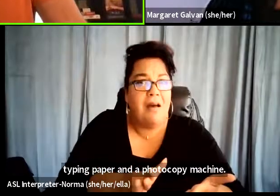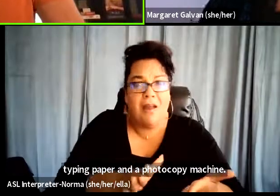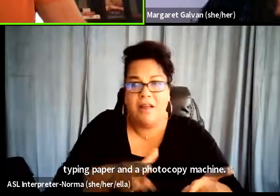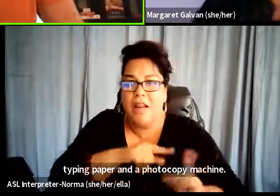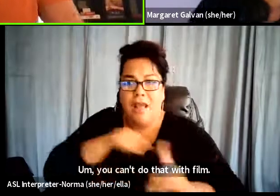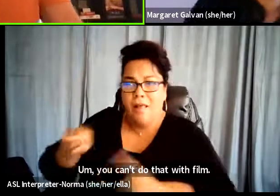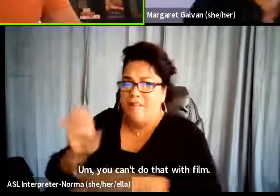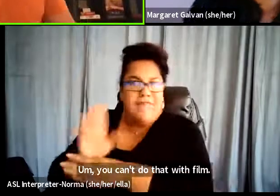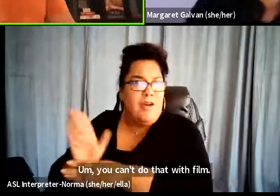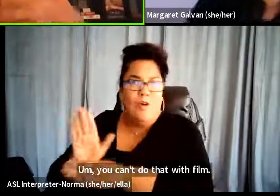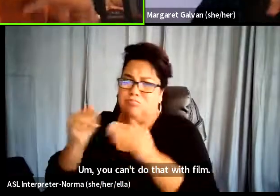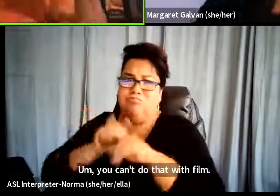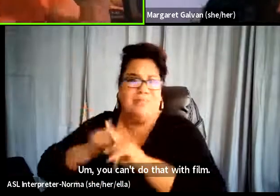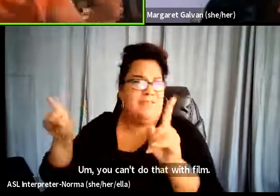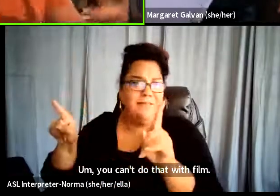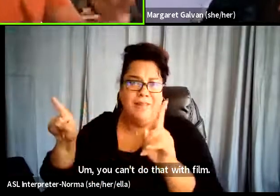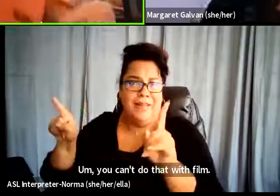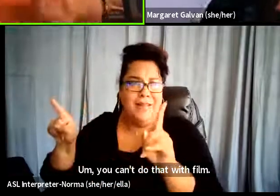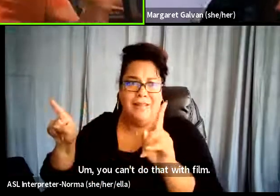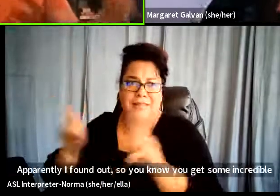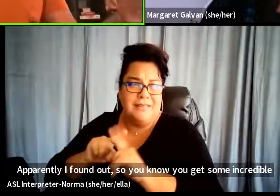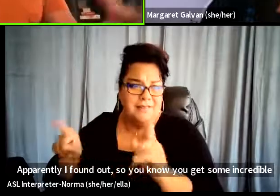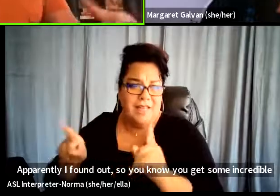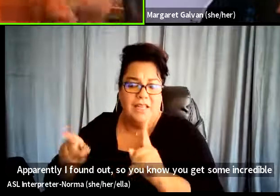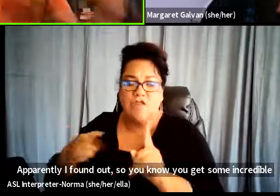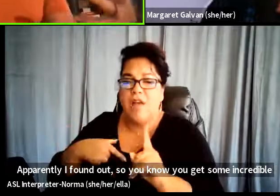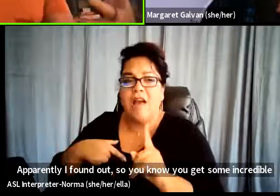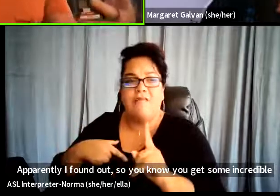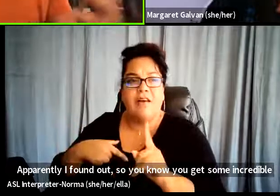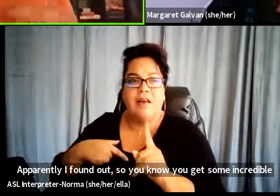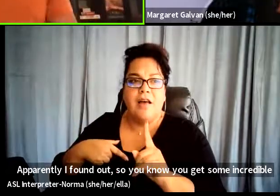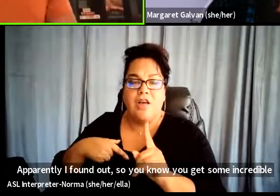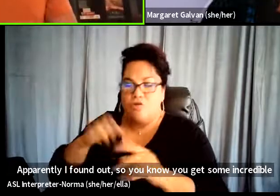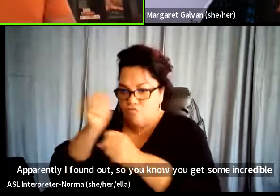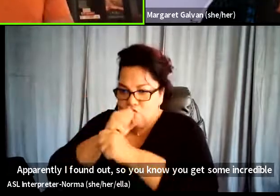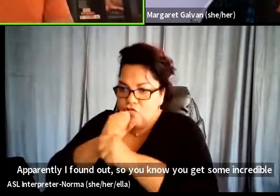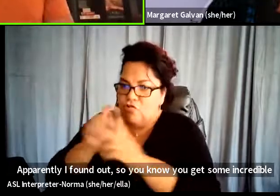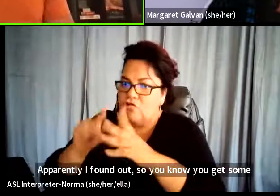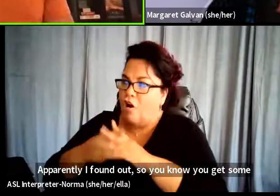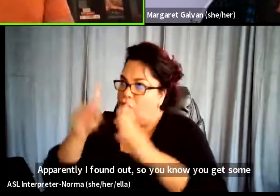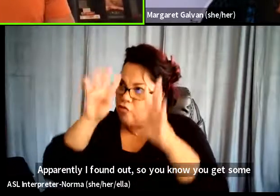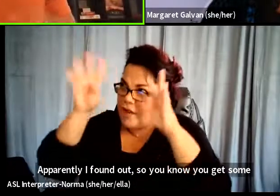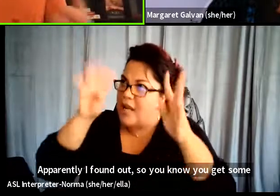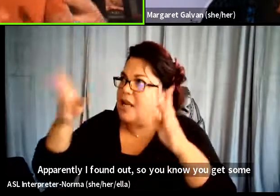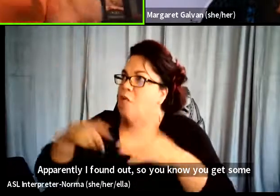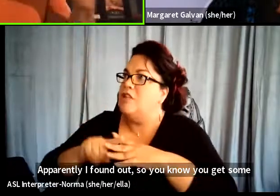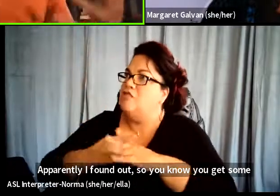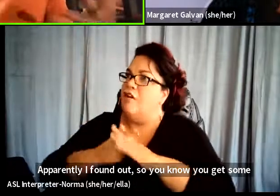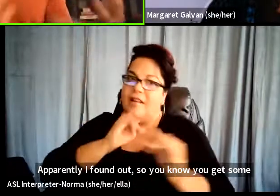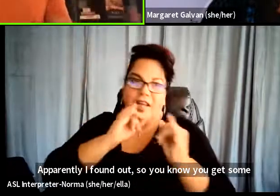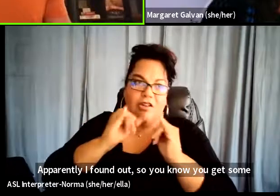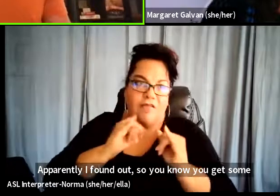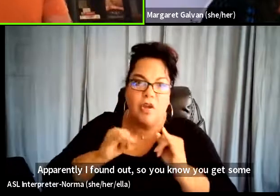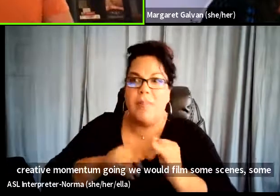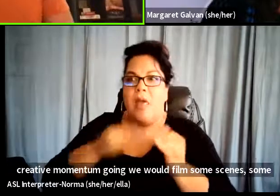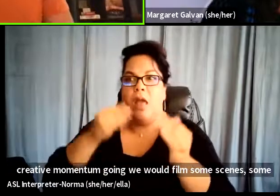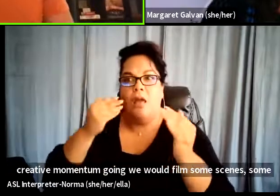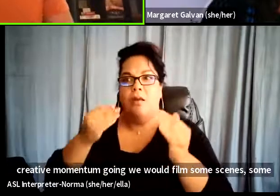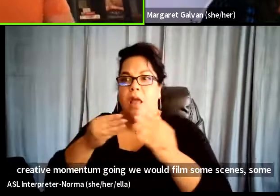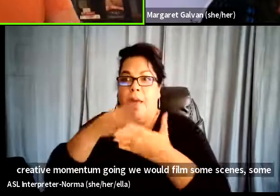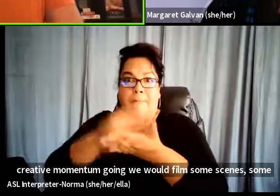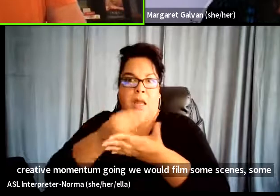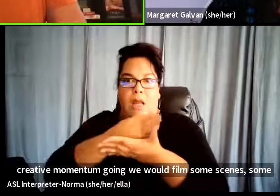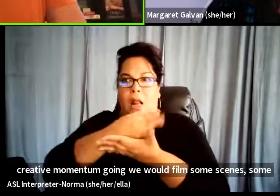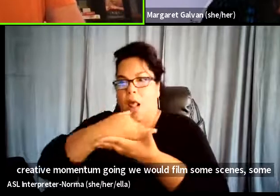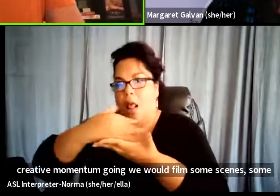I found out. So, you know, you get some creative momentum going. We would film some scenes, some interviews, and then have to stop and fundraise all over again. It was